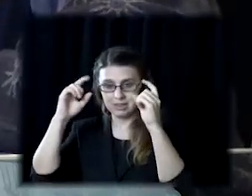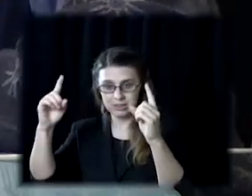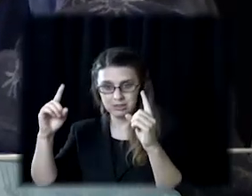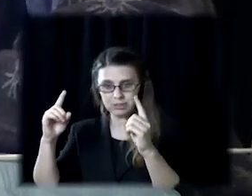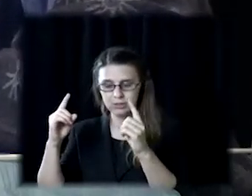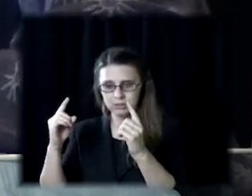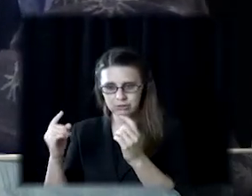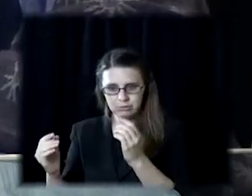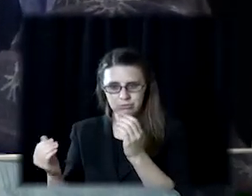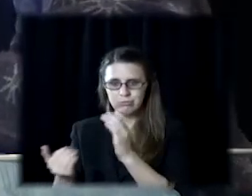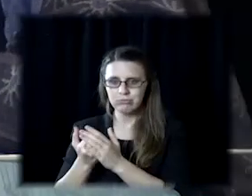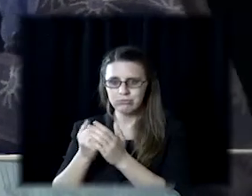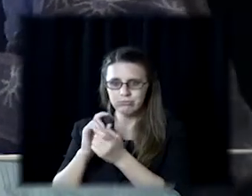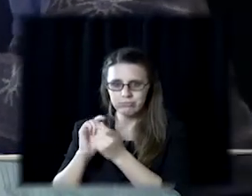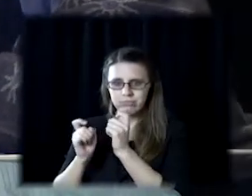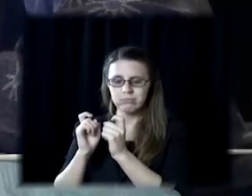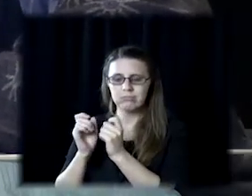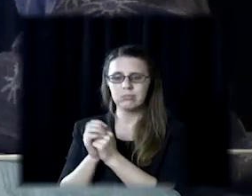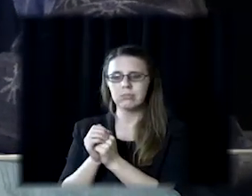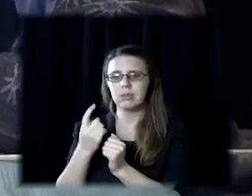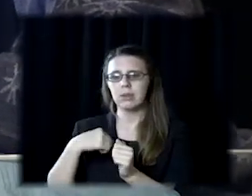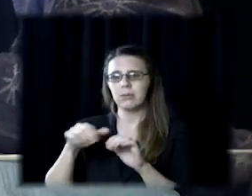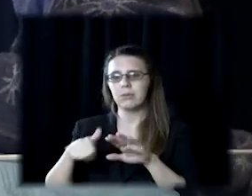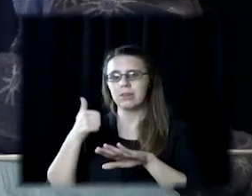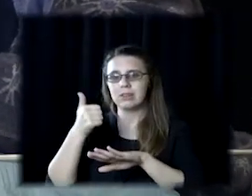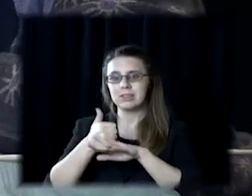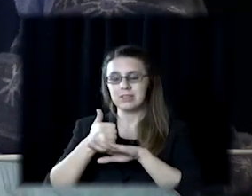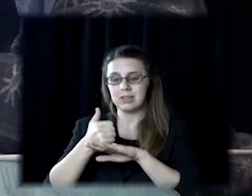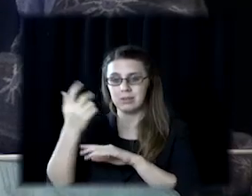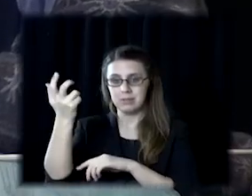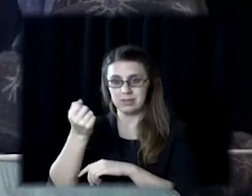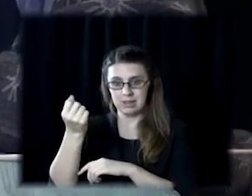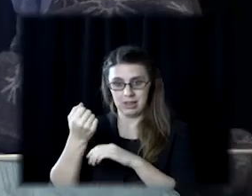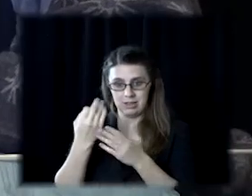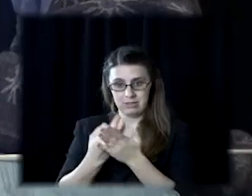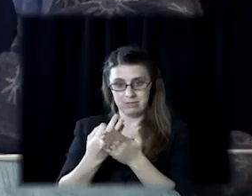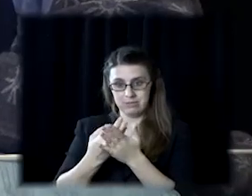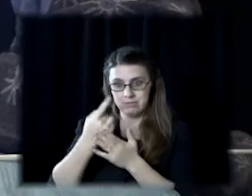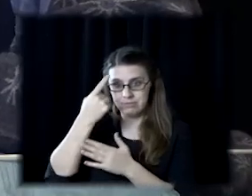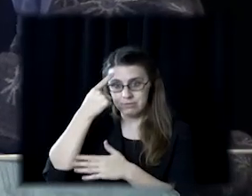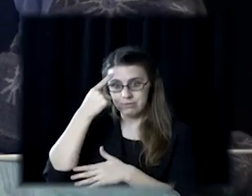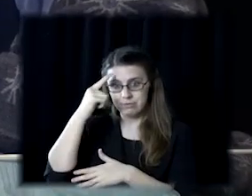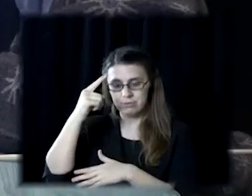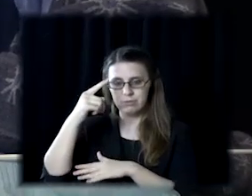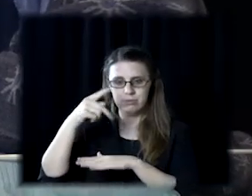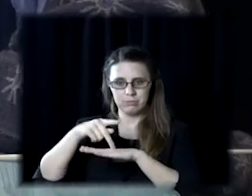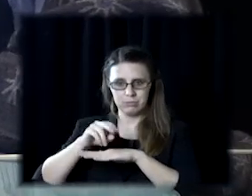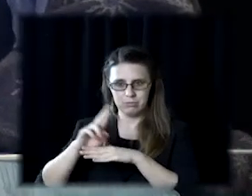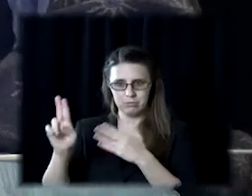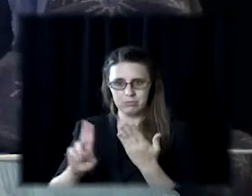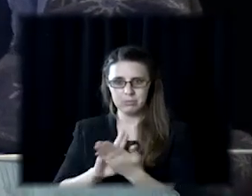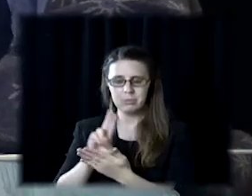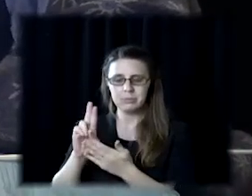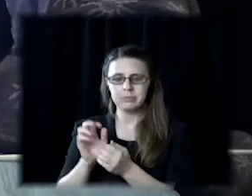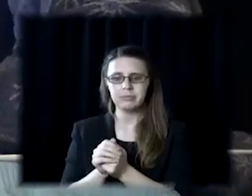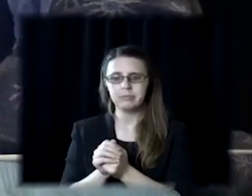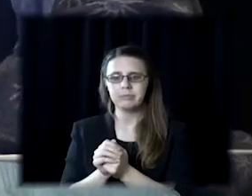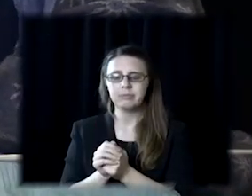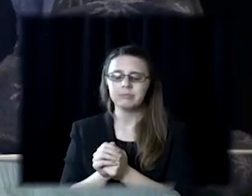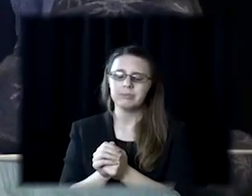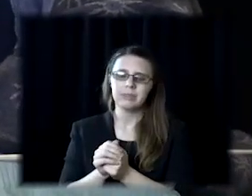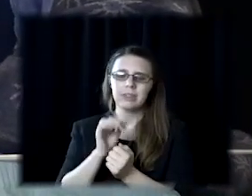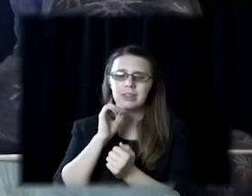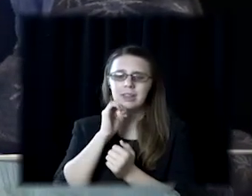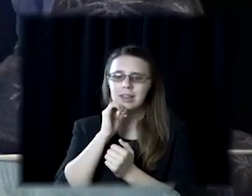up the means-tested scholarship funding for the University of Puerto Rico. But at the same time, it's not always how much you spend,